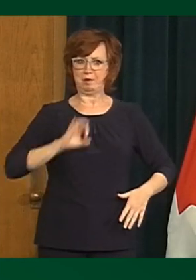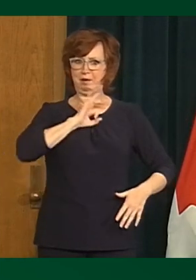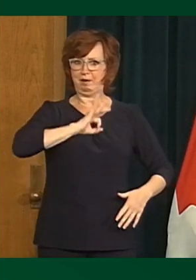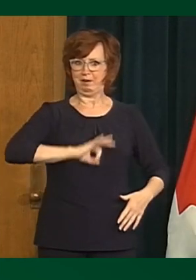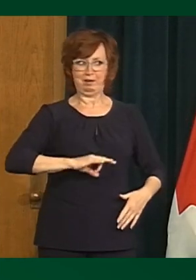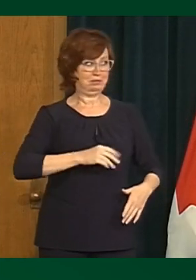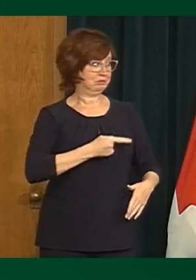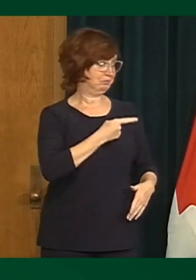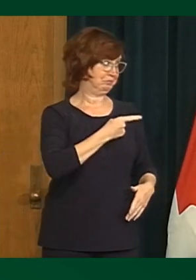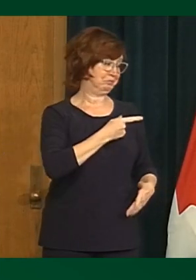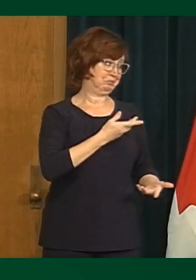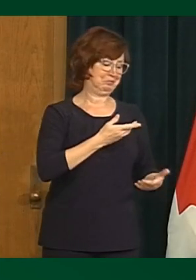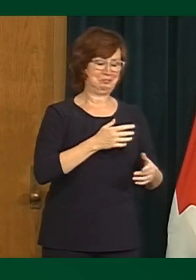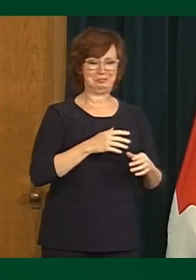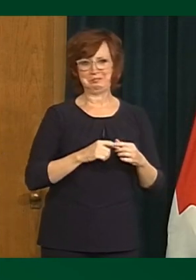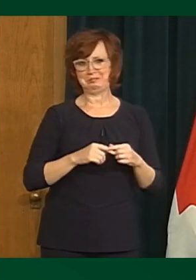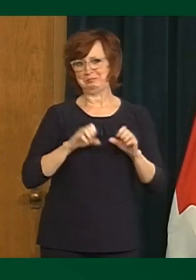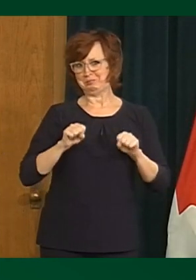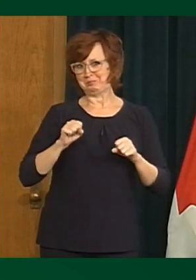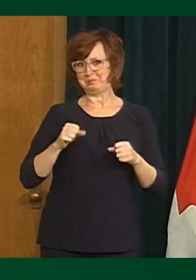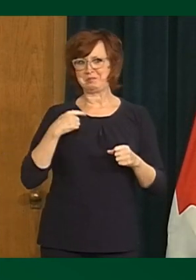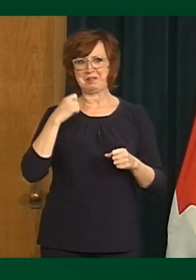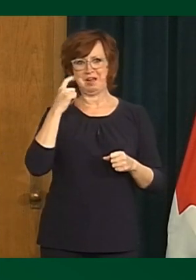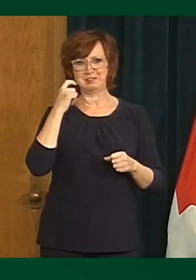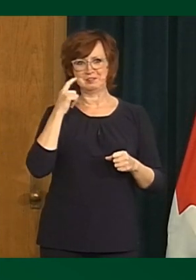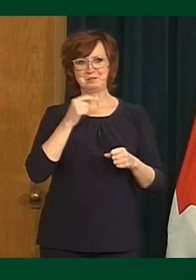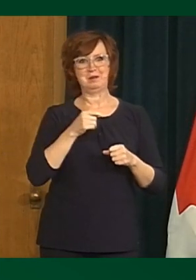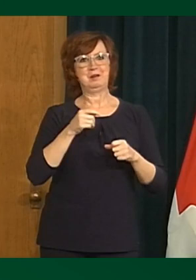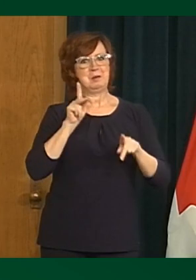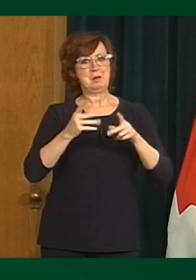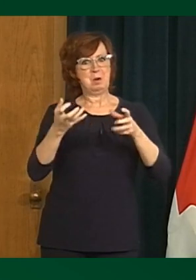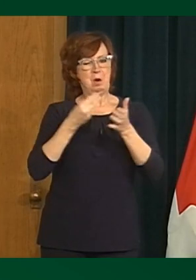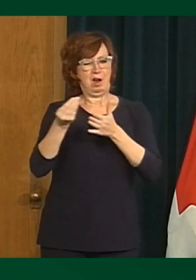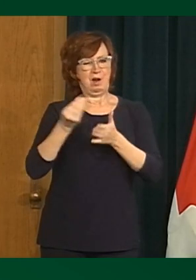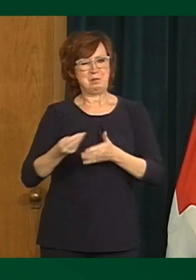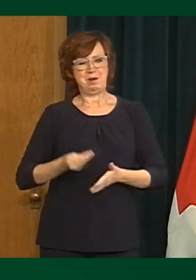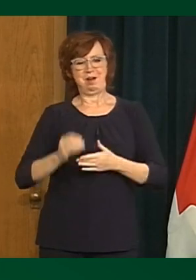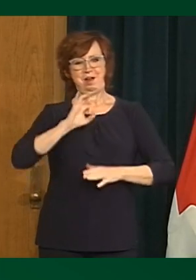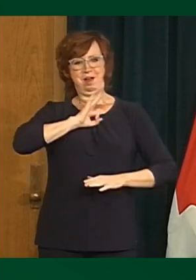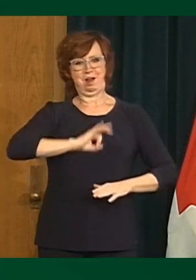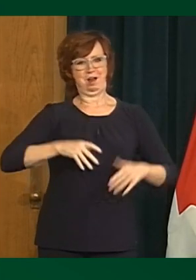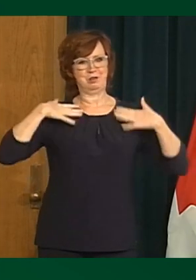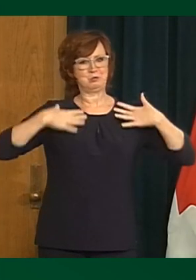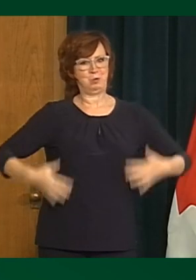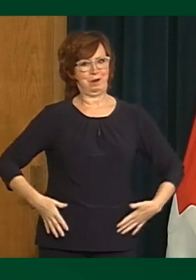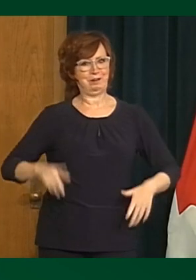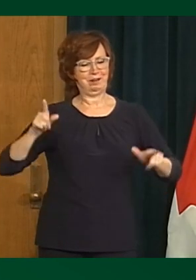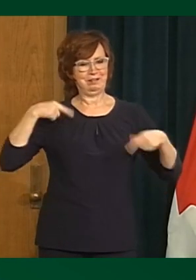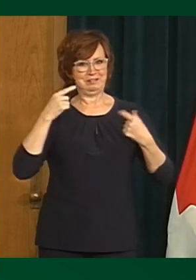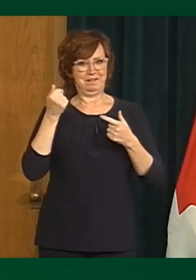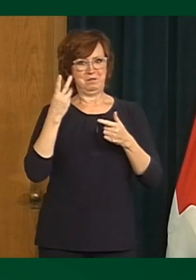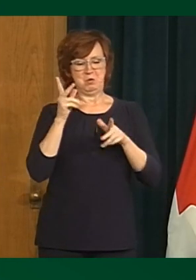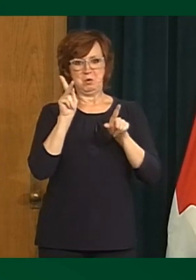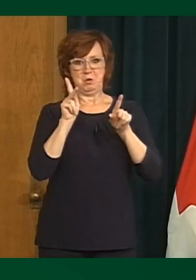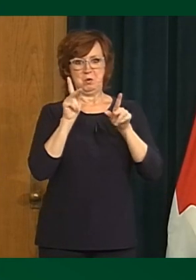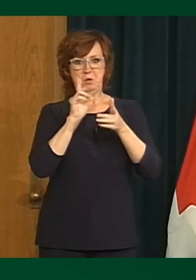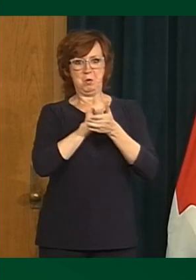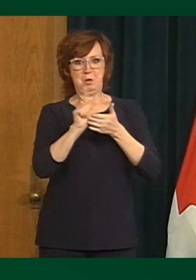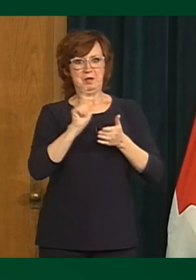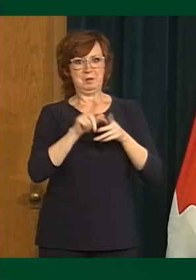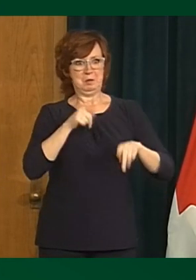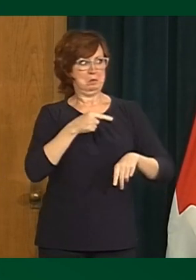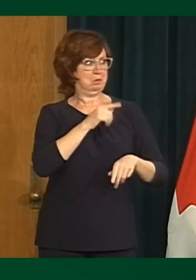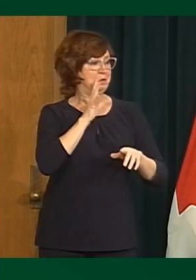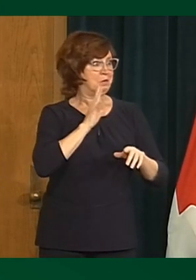possibly. I expect that demand for cardigans has gone up substantially in this province over the course of the past few weeks, and for good